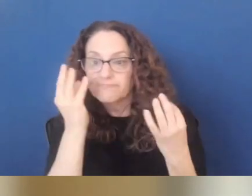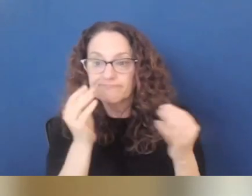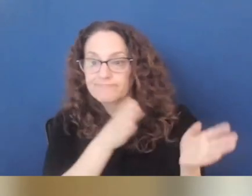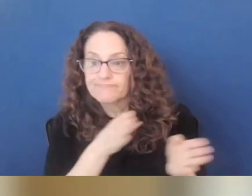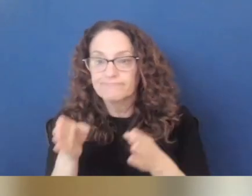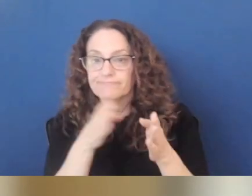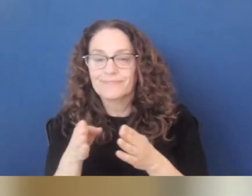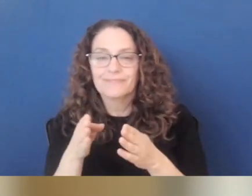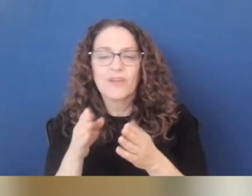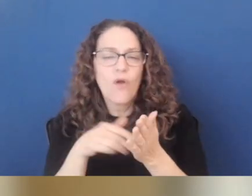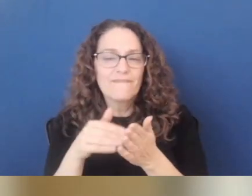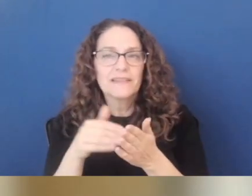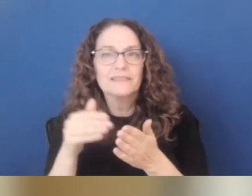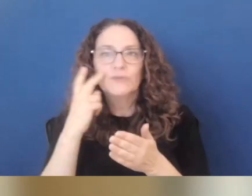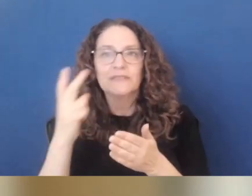a sense